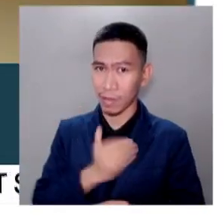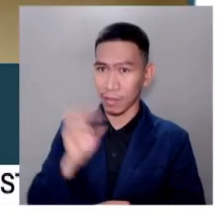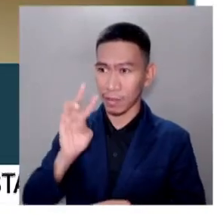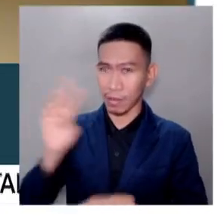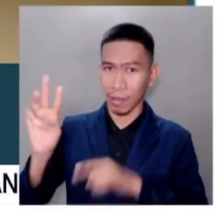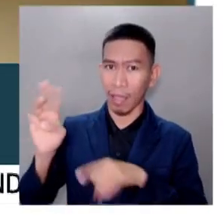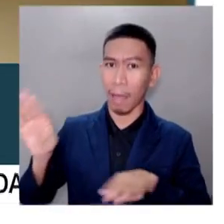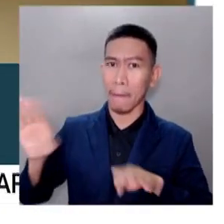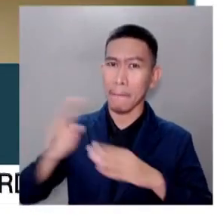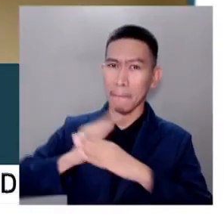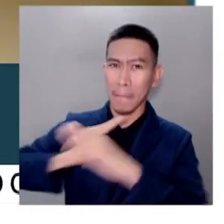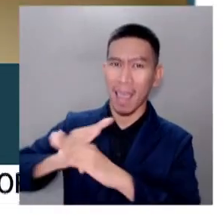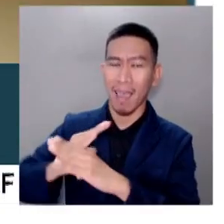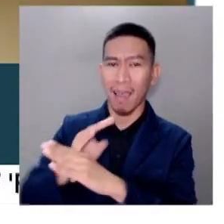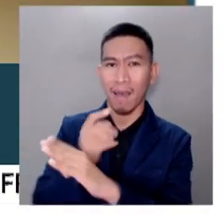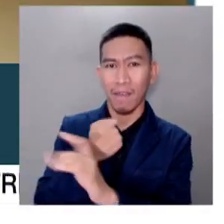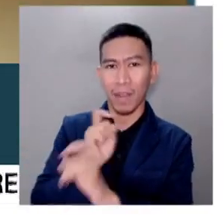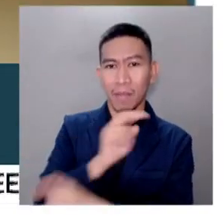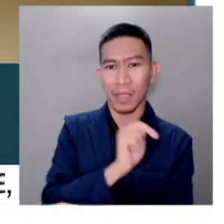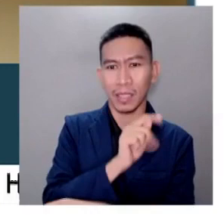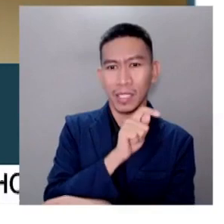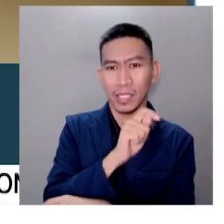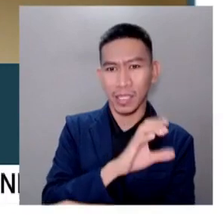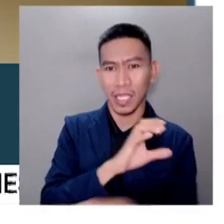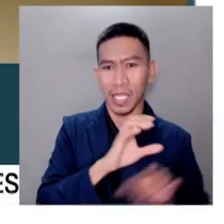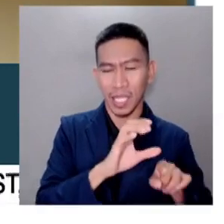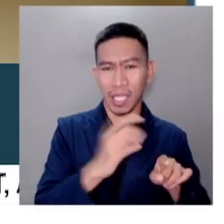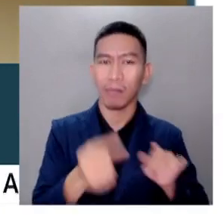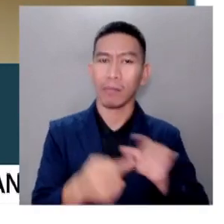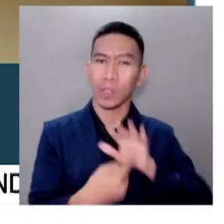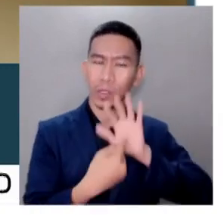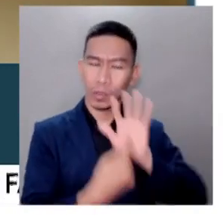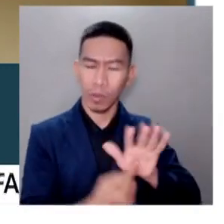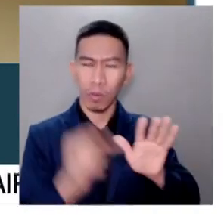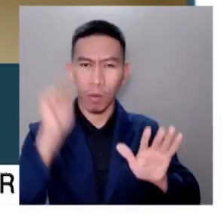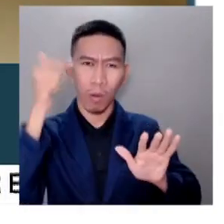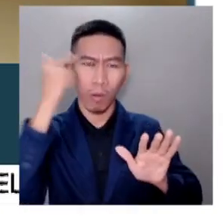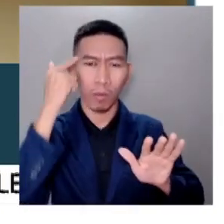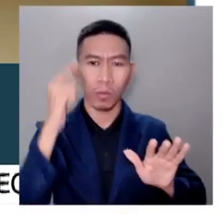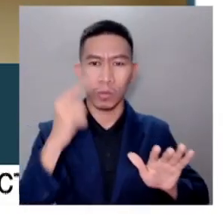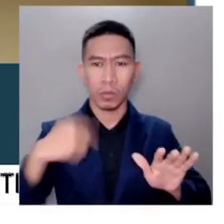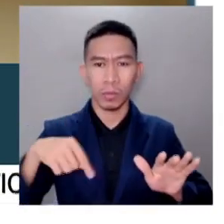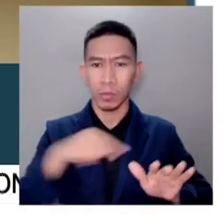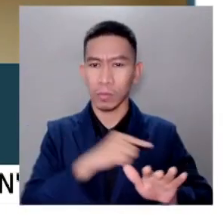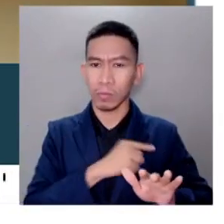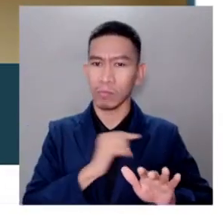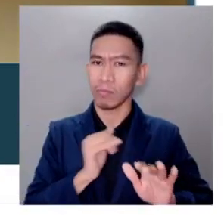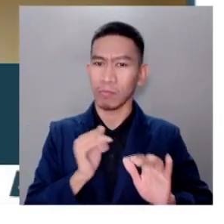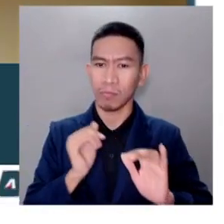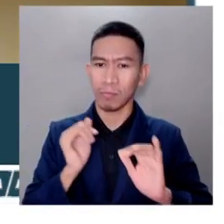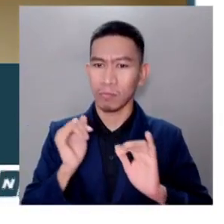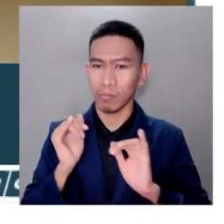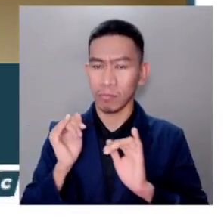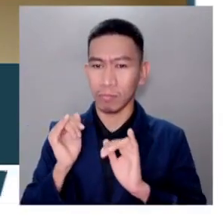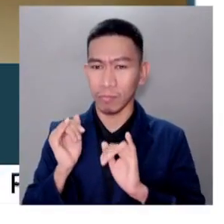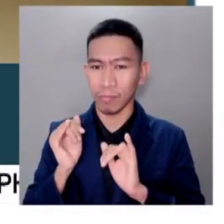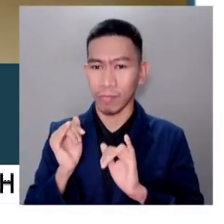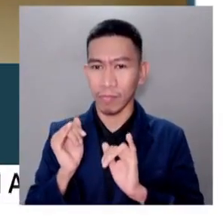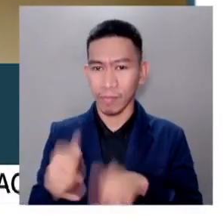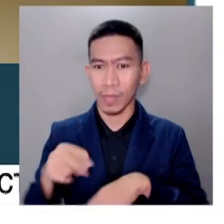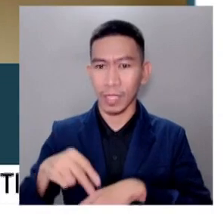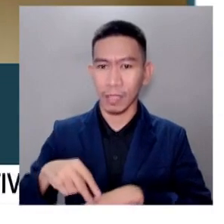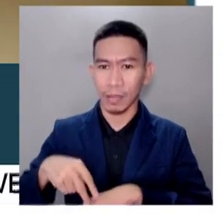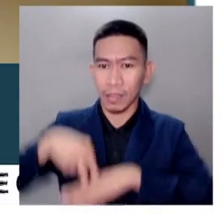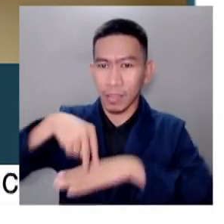We have to show the incoming administration that we are not going to stand for the same repressive policies that have been happening and